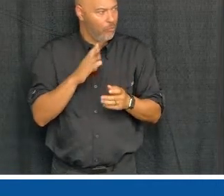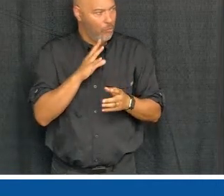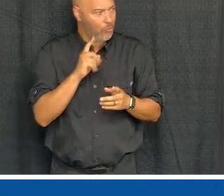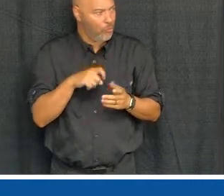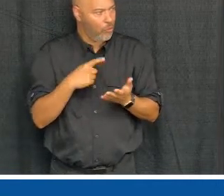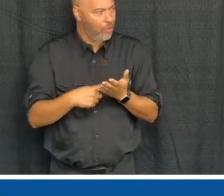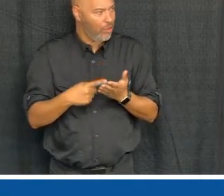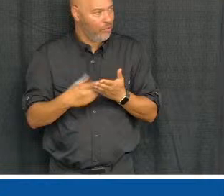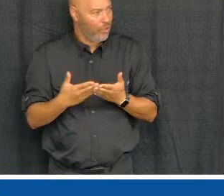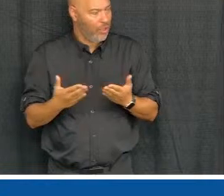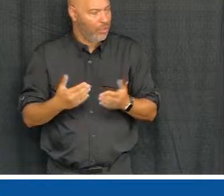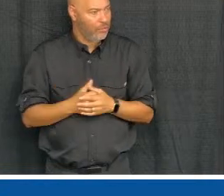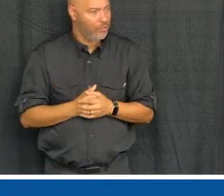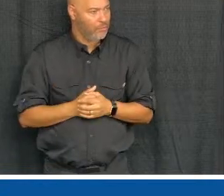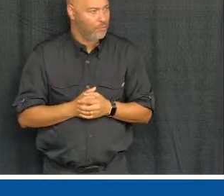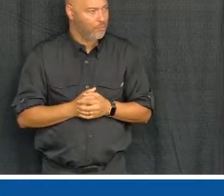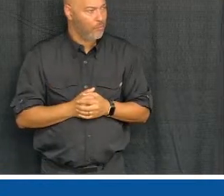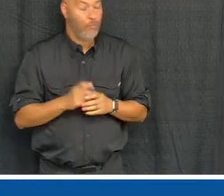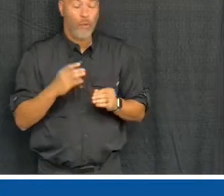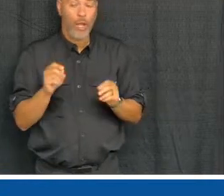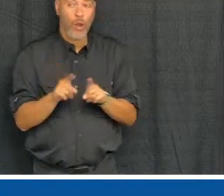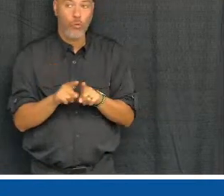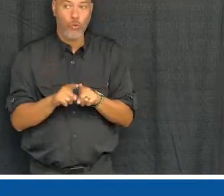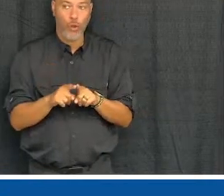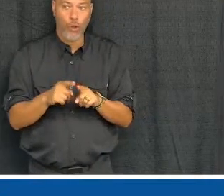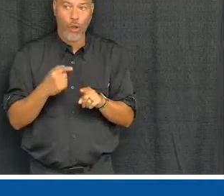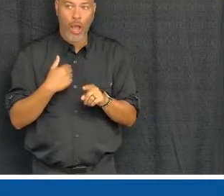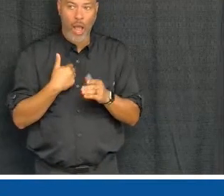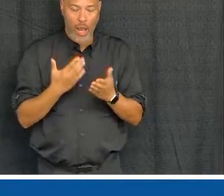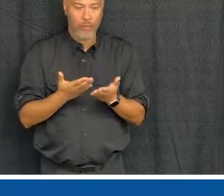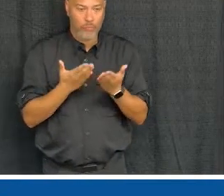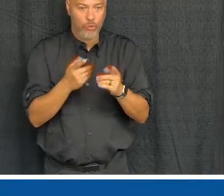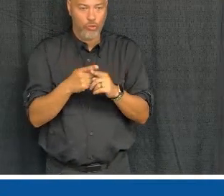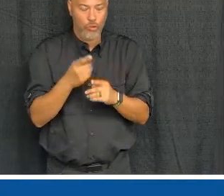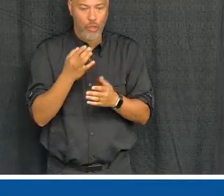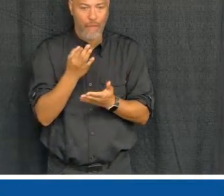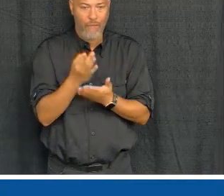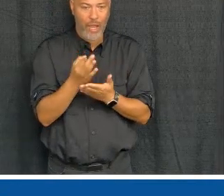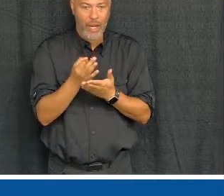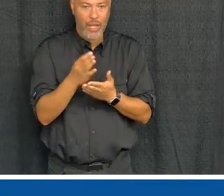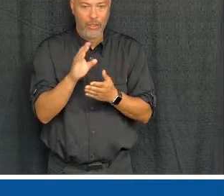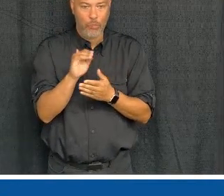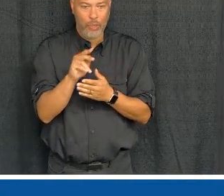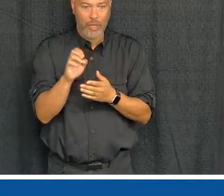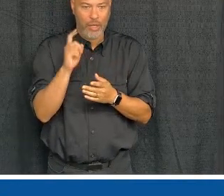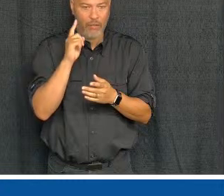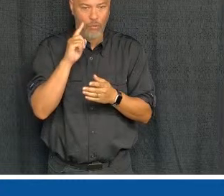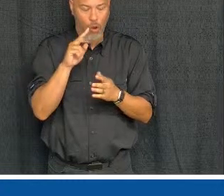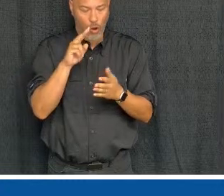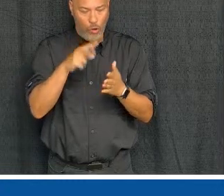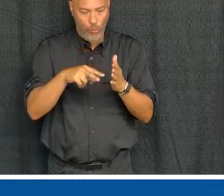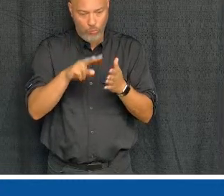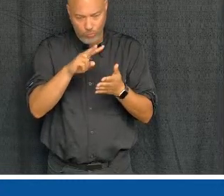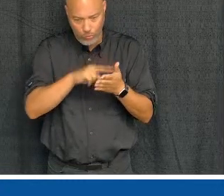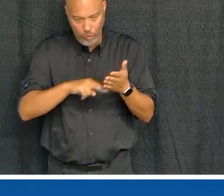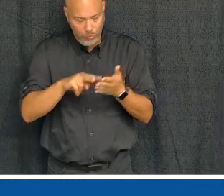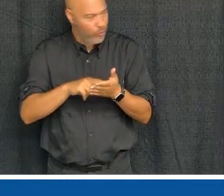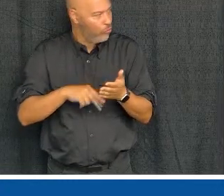discuss things. Yeah, thank you. And also, I did bring this to the finance committee yesterday for a preview. On